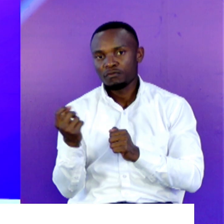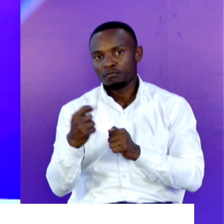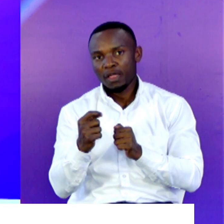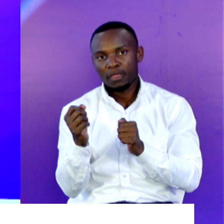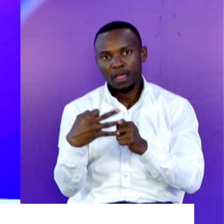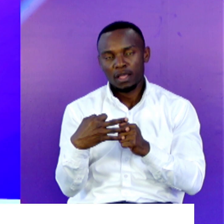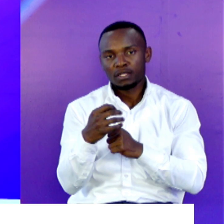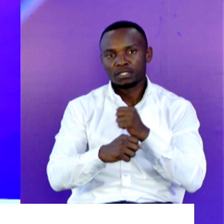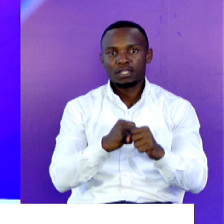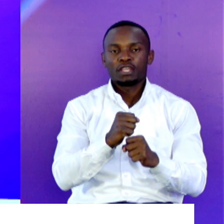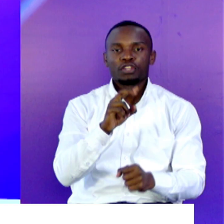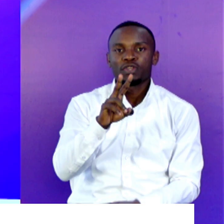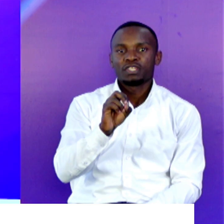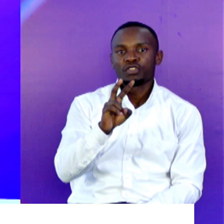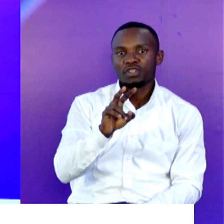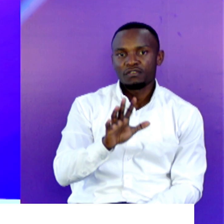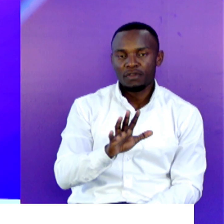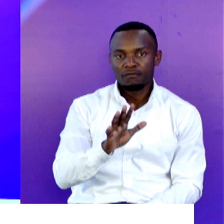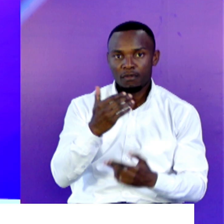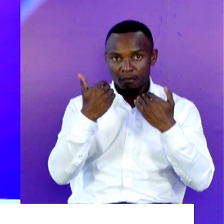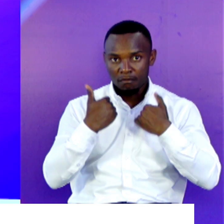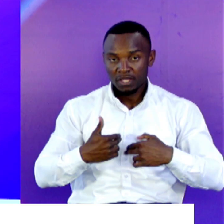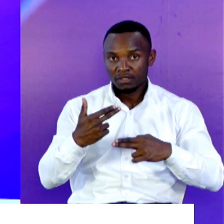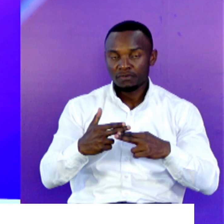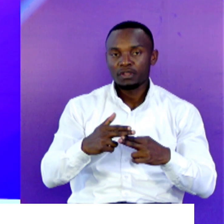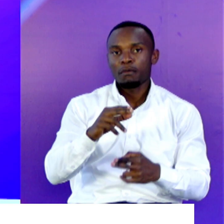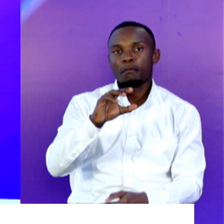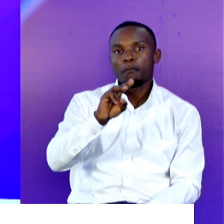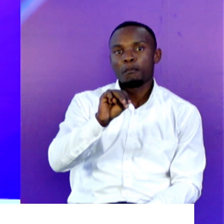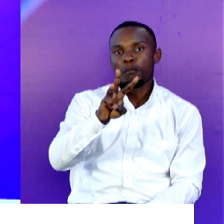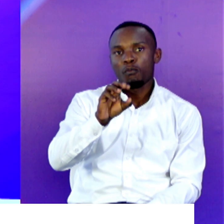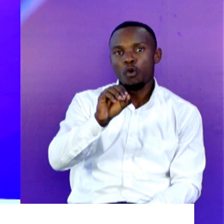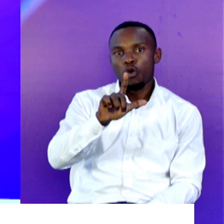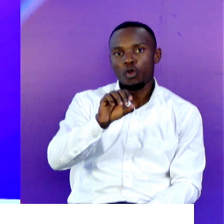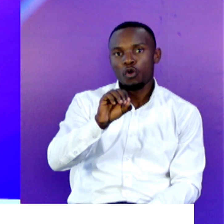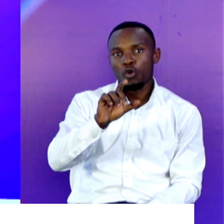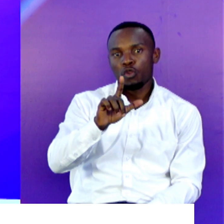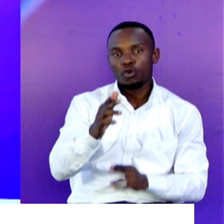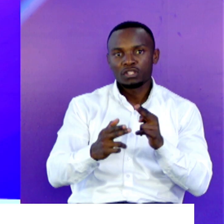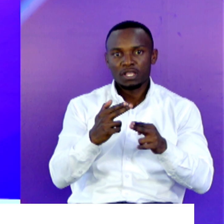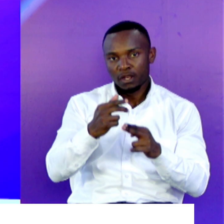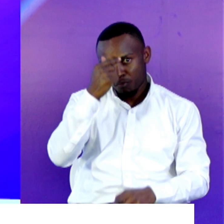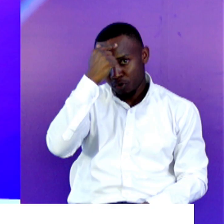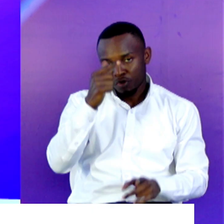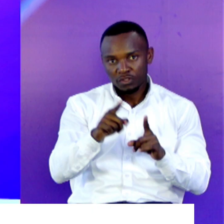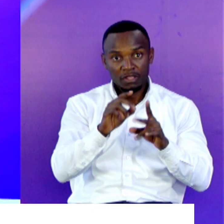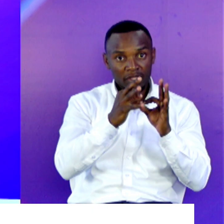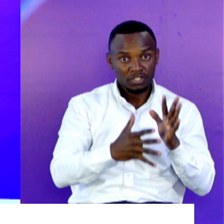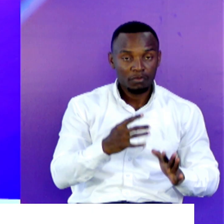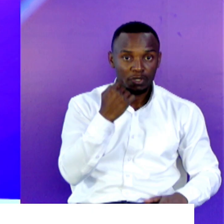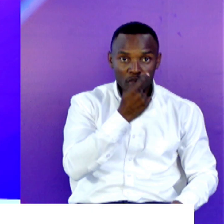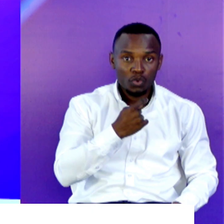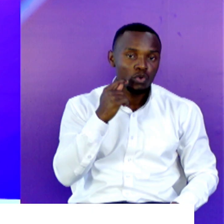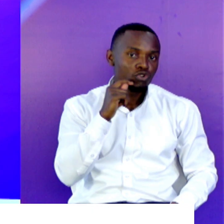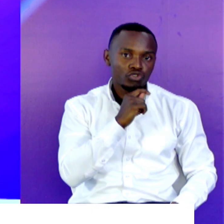2025. My name is Chris Mololo, our sign language interpreter is Tobias Omondi, and here are our top